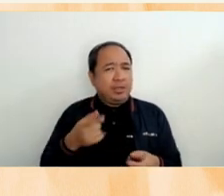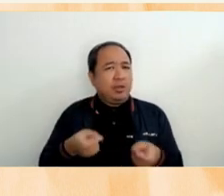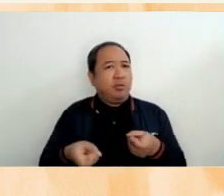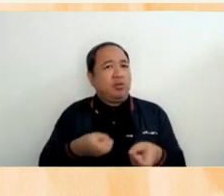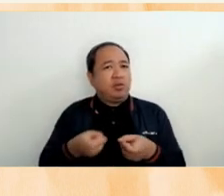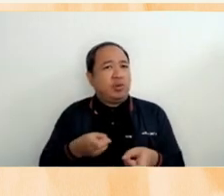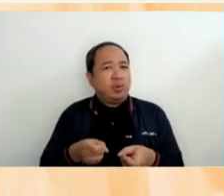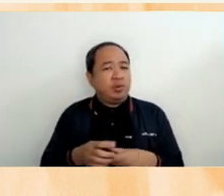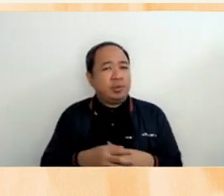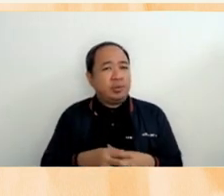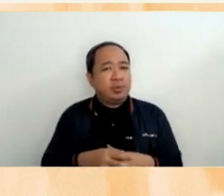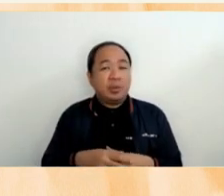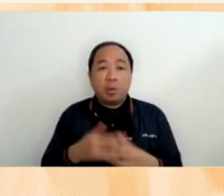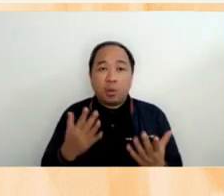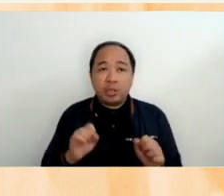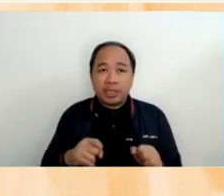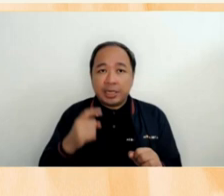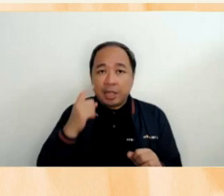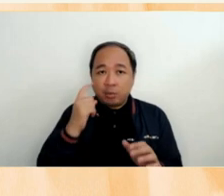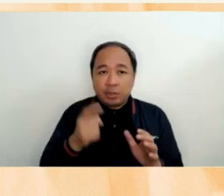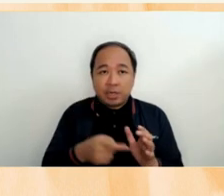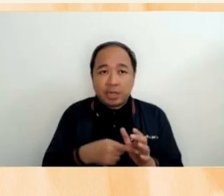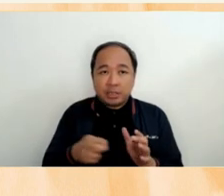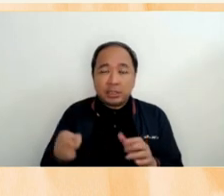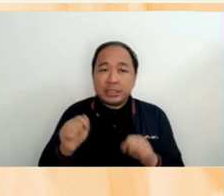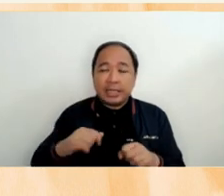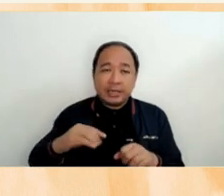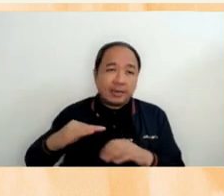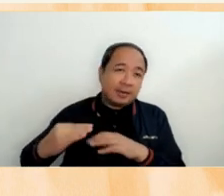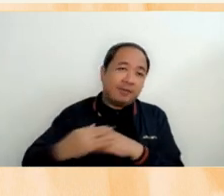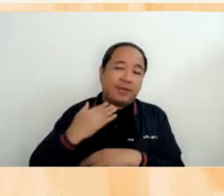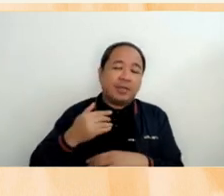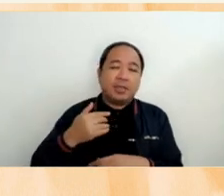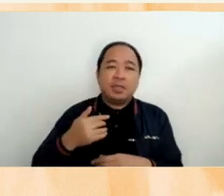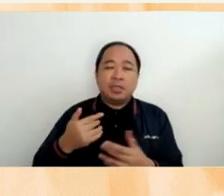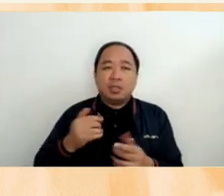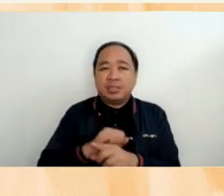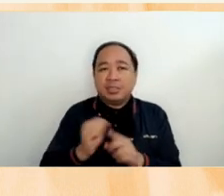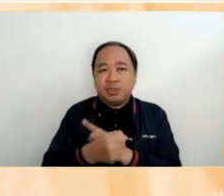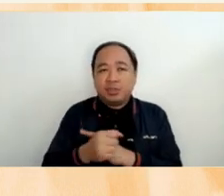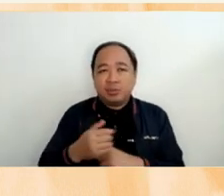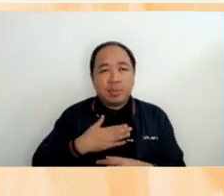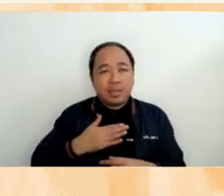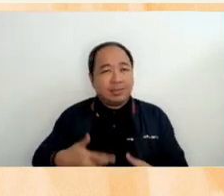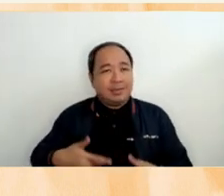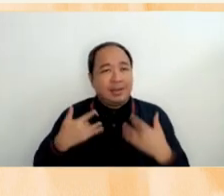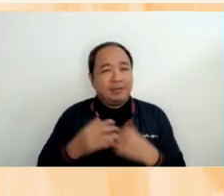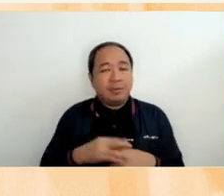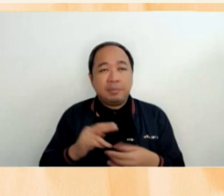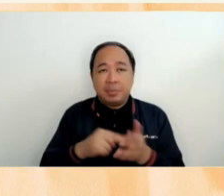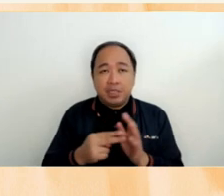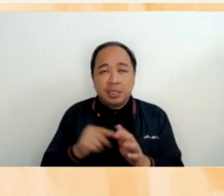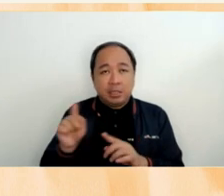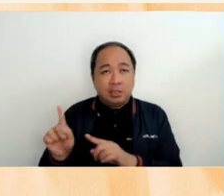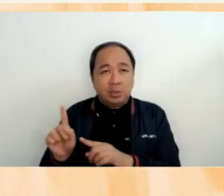can recognize that they can affect situations in their lives. So, what does that mean? Children are more